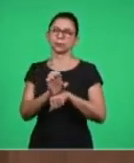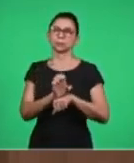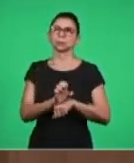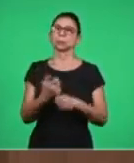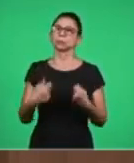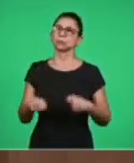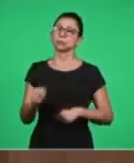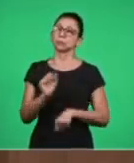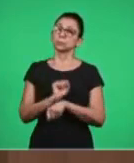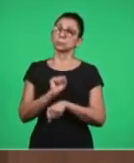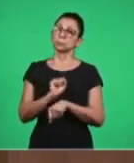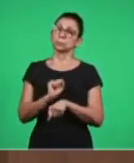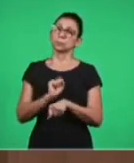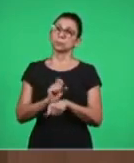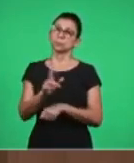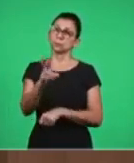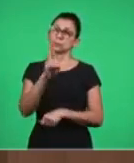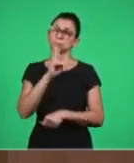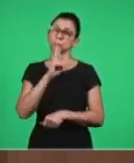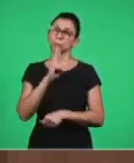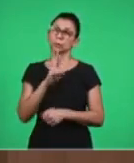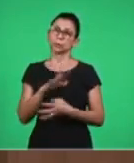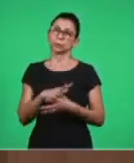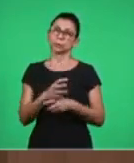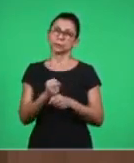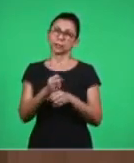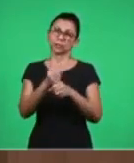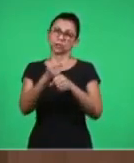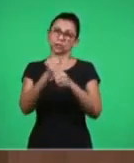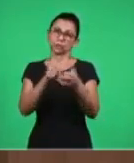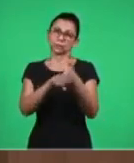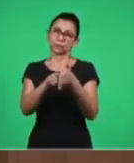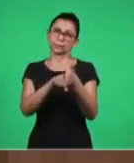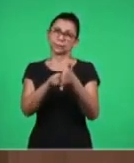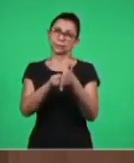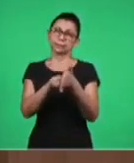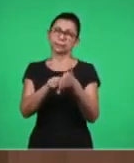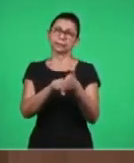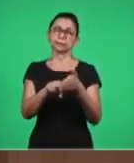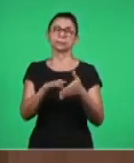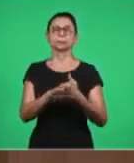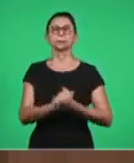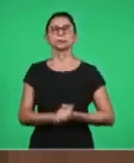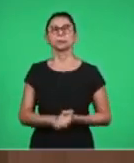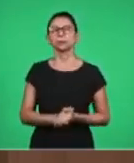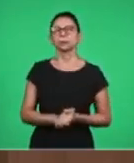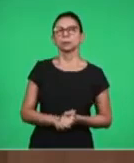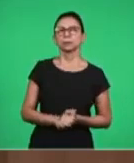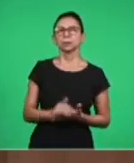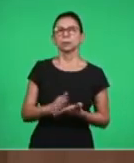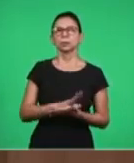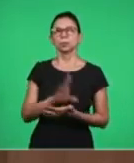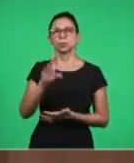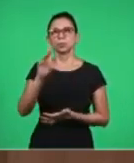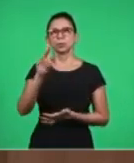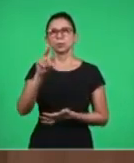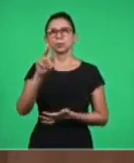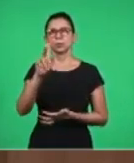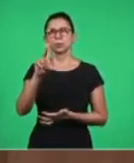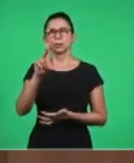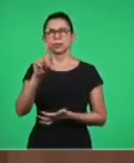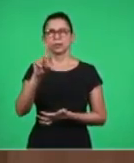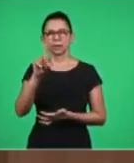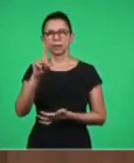still need to improve, and we are hoping. We even have the DVDs that are ready of 1.5 hours